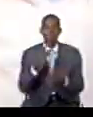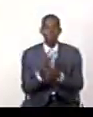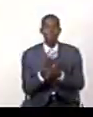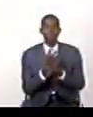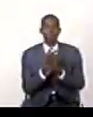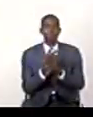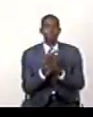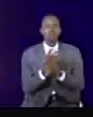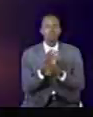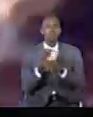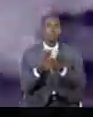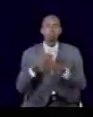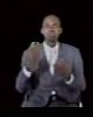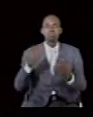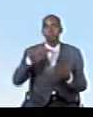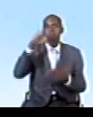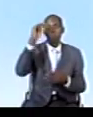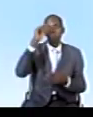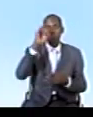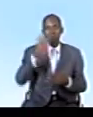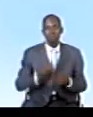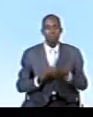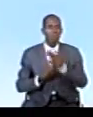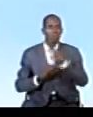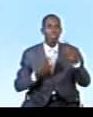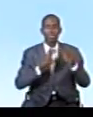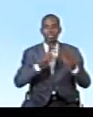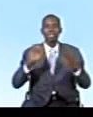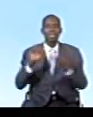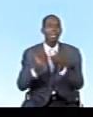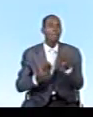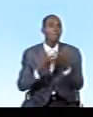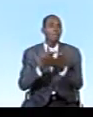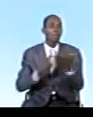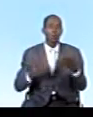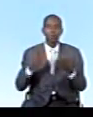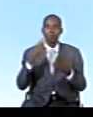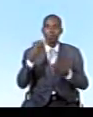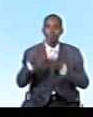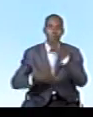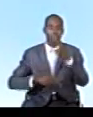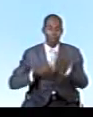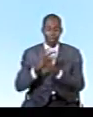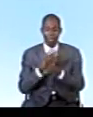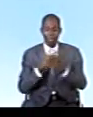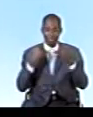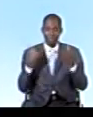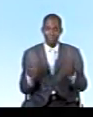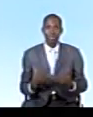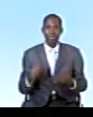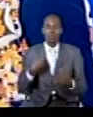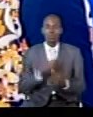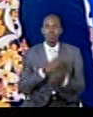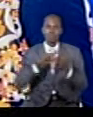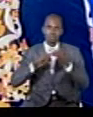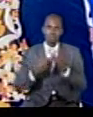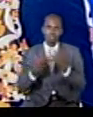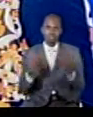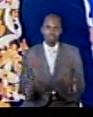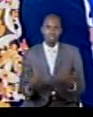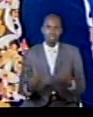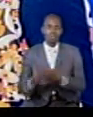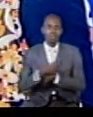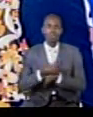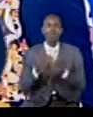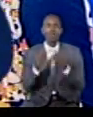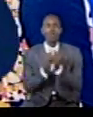east, west, north, every part of the globe. And now we begin today with